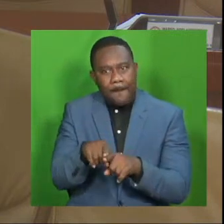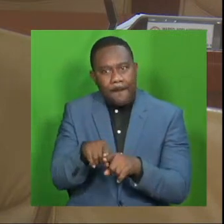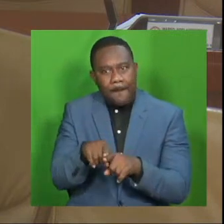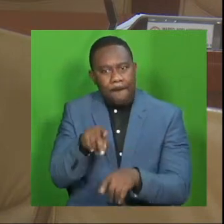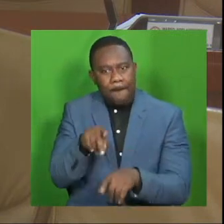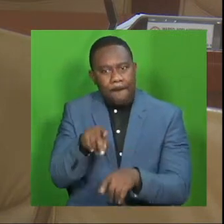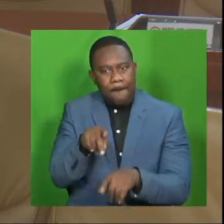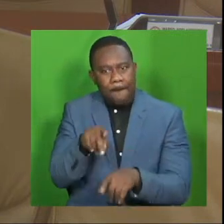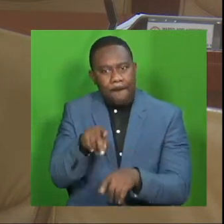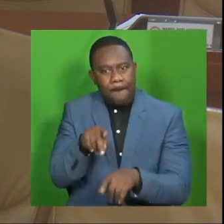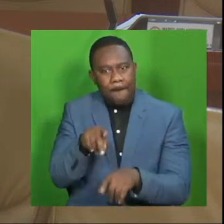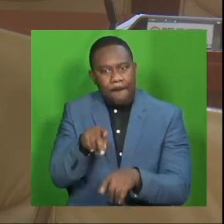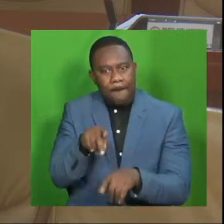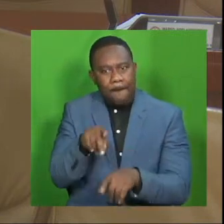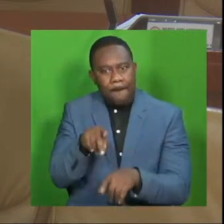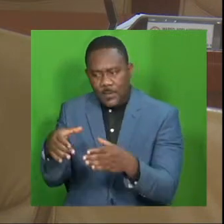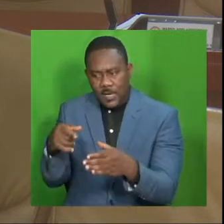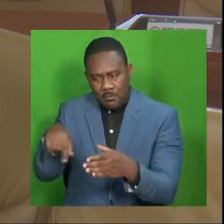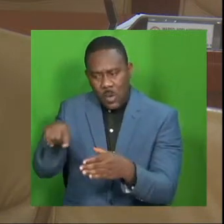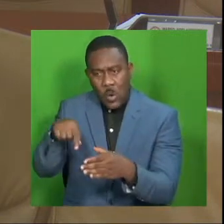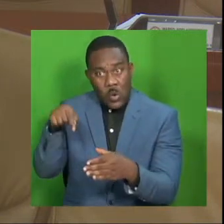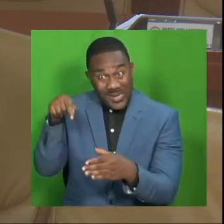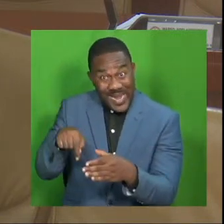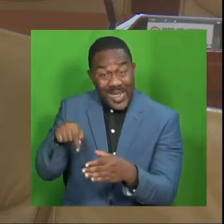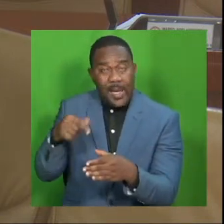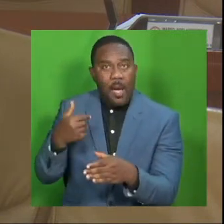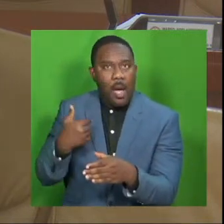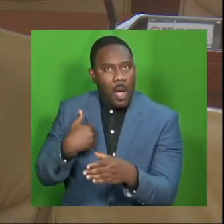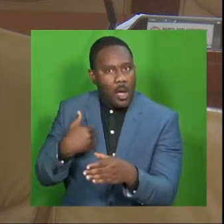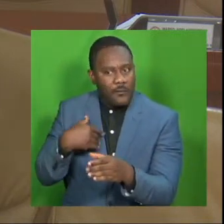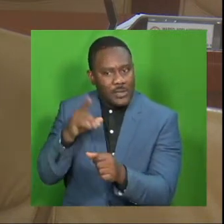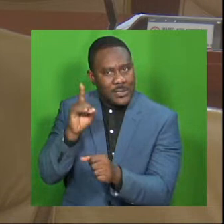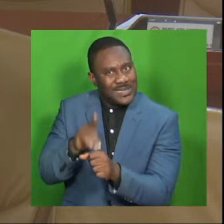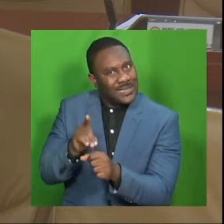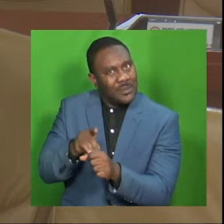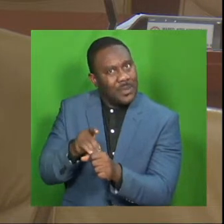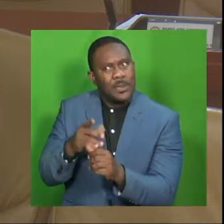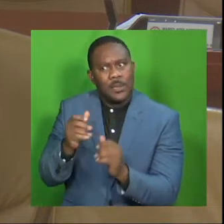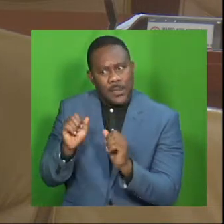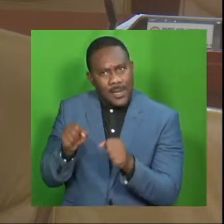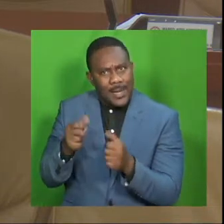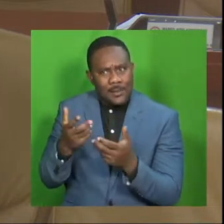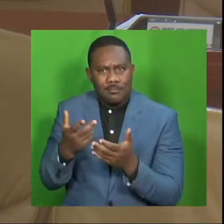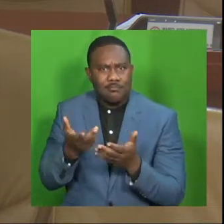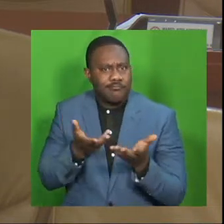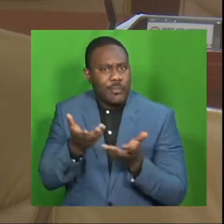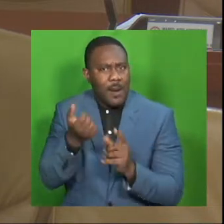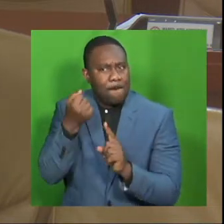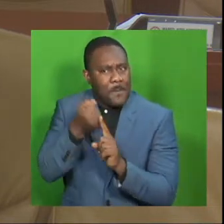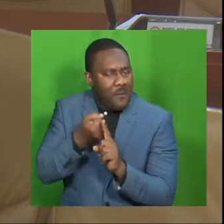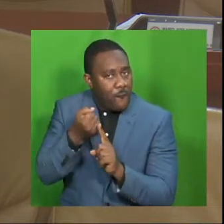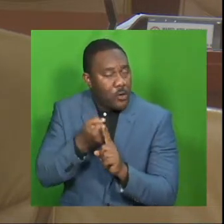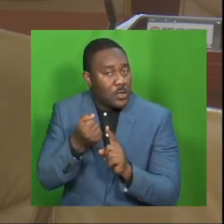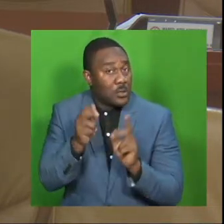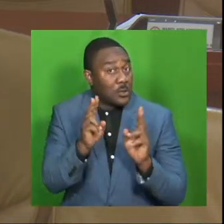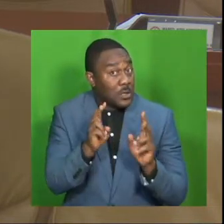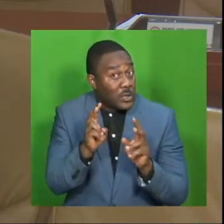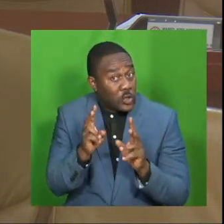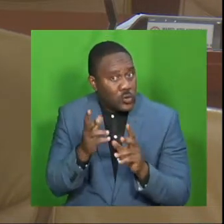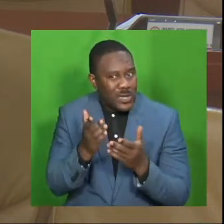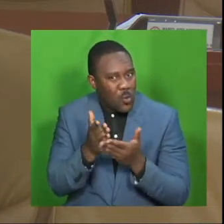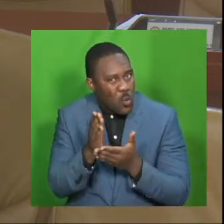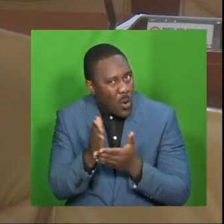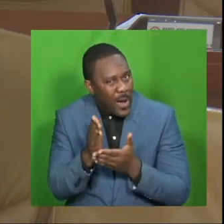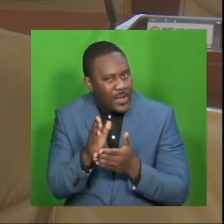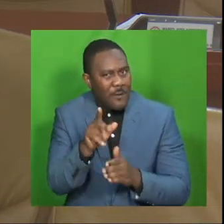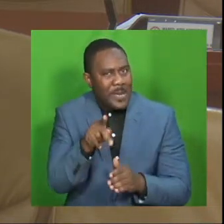a strong disability caucus that will continue to advocate for the rights of